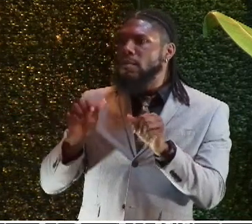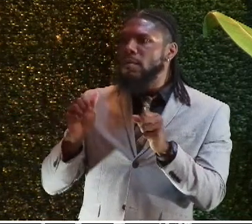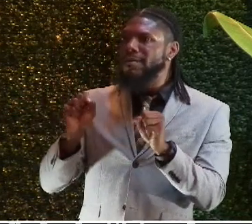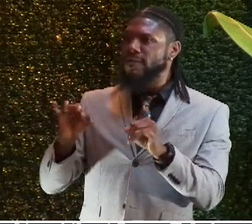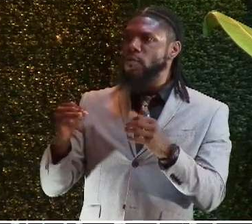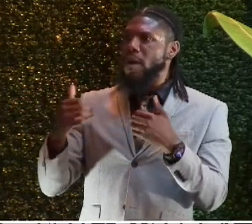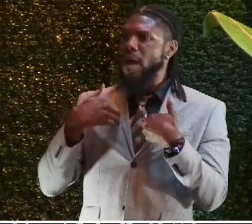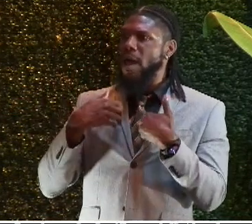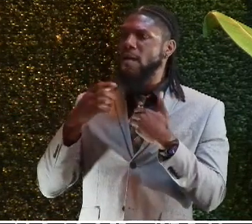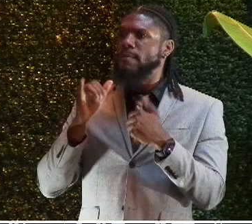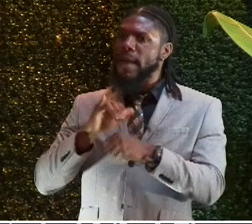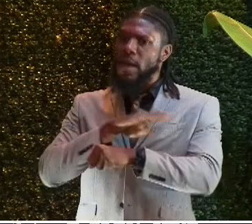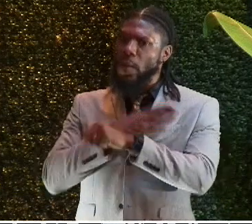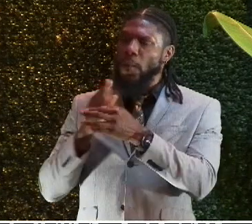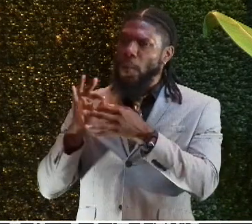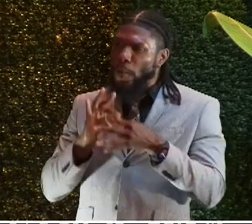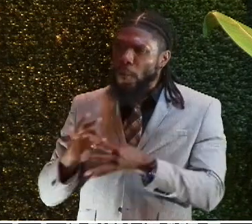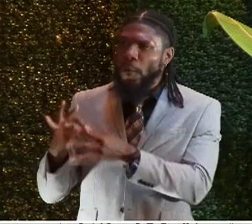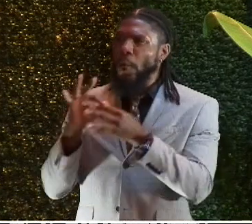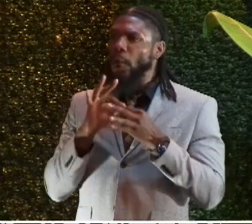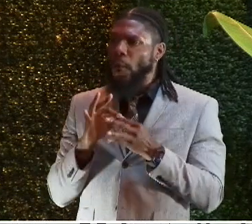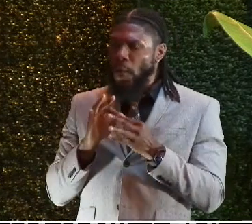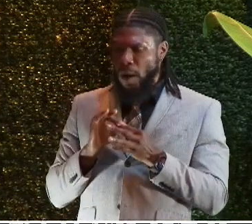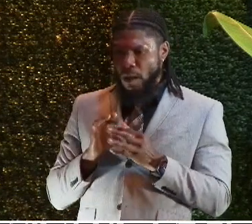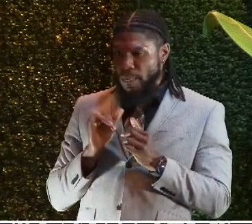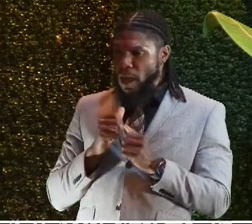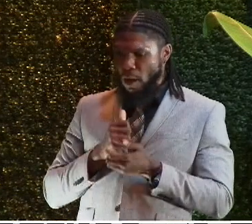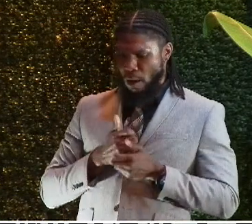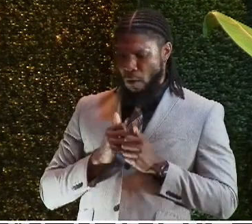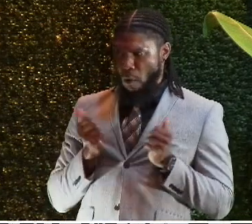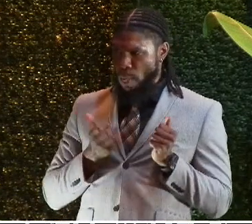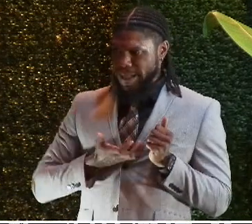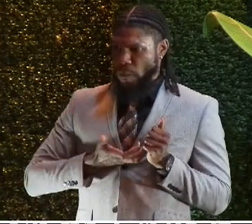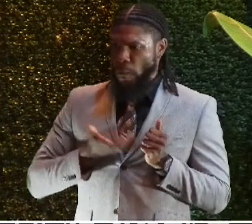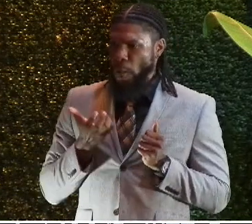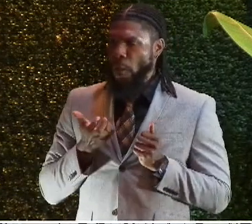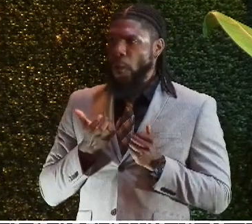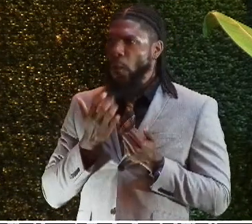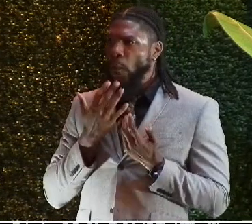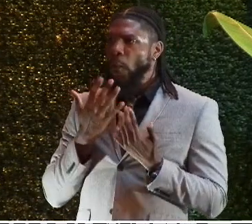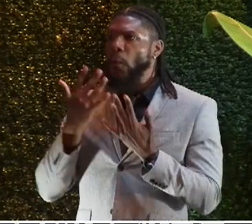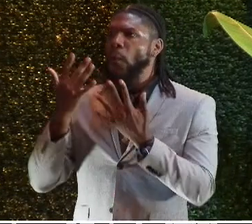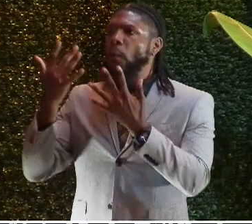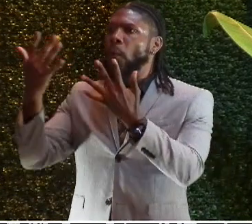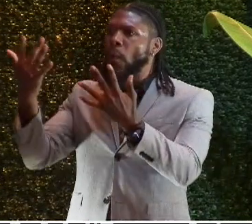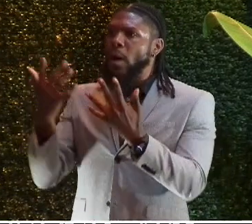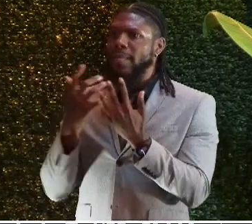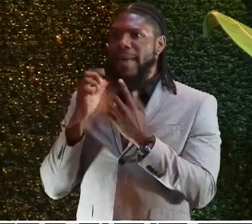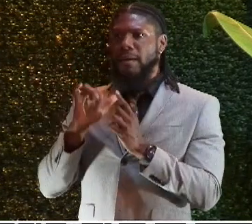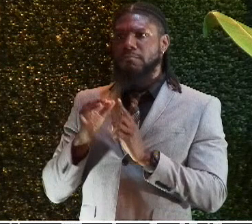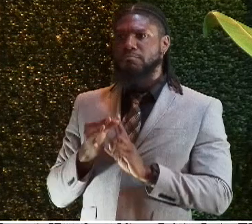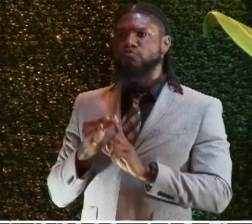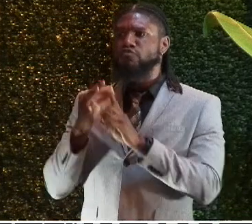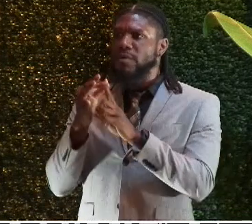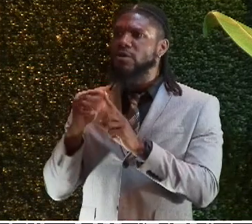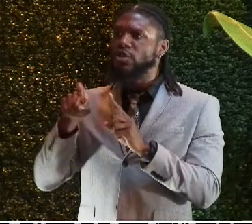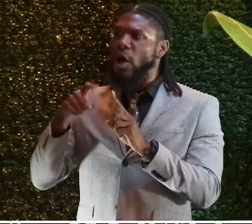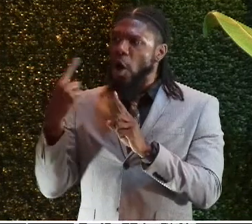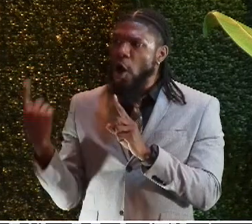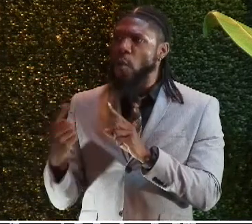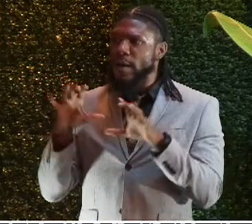authenticity that's coming from the creator. So I think it's a part of everything that we do, and we should never stop creating. That's